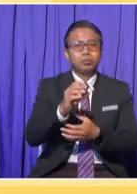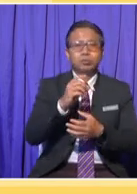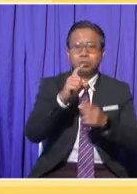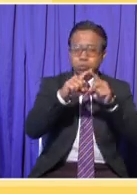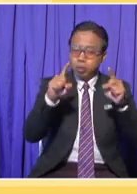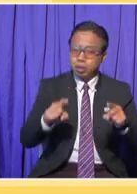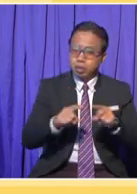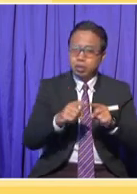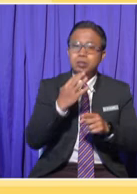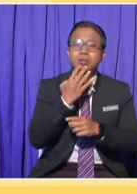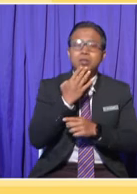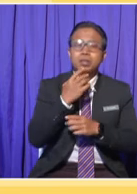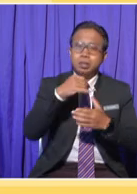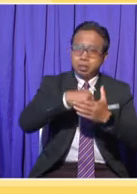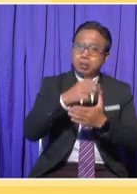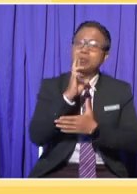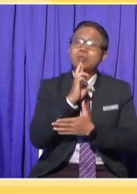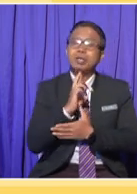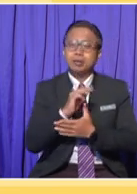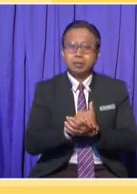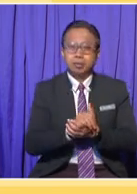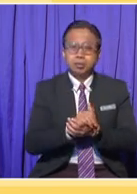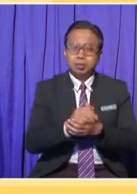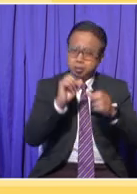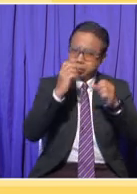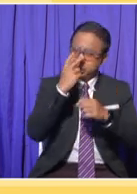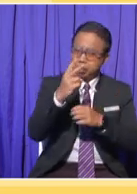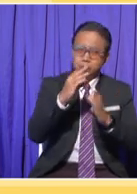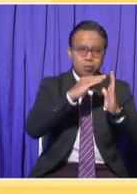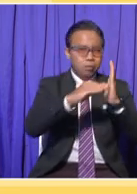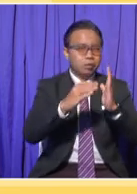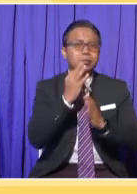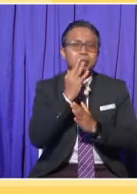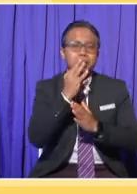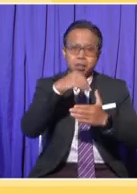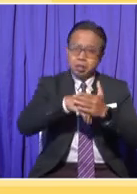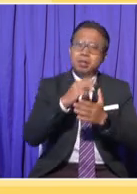in red. Can you find the improper fractions in the red square?